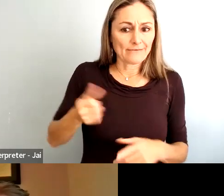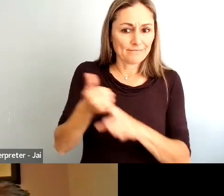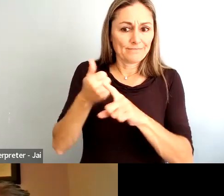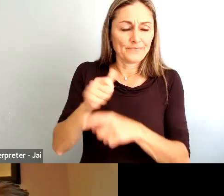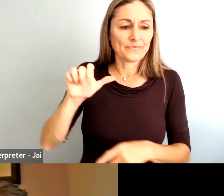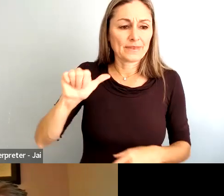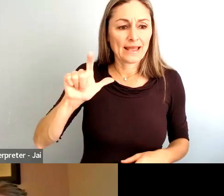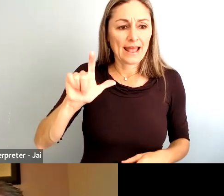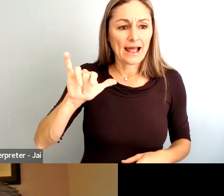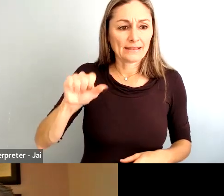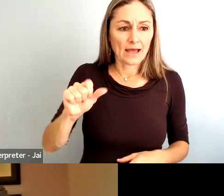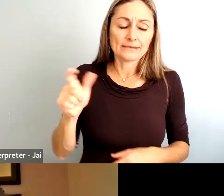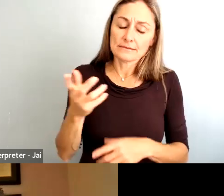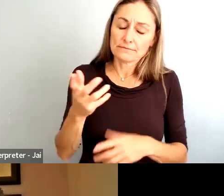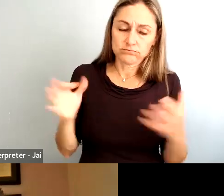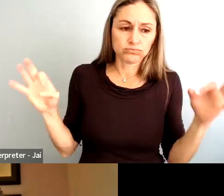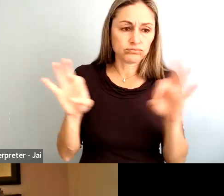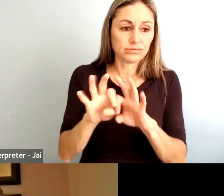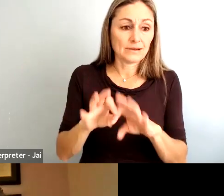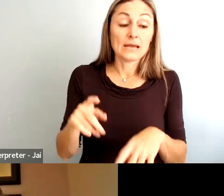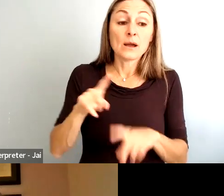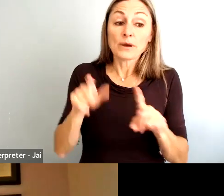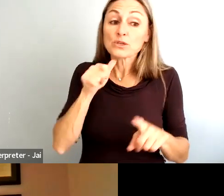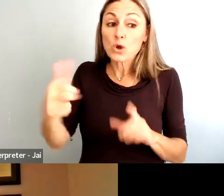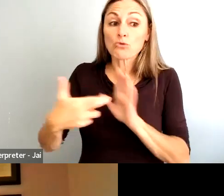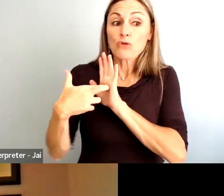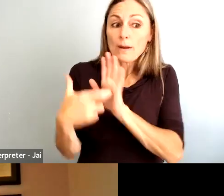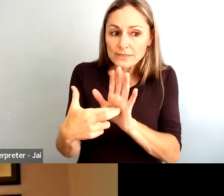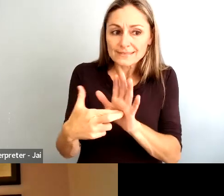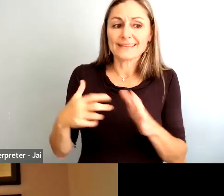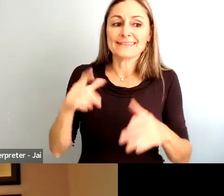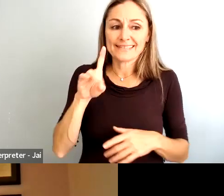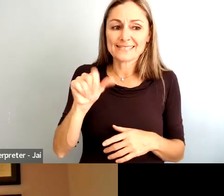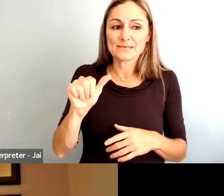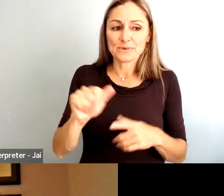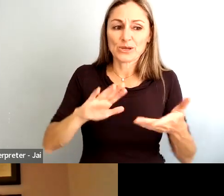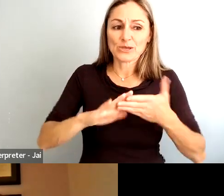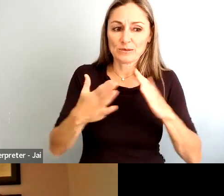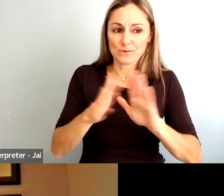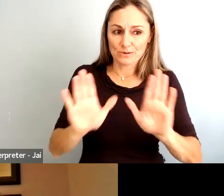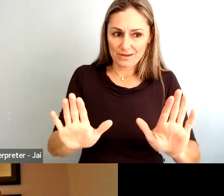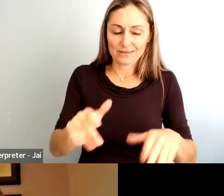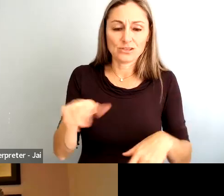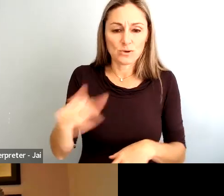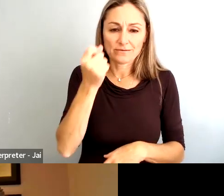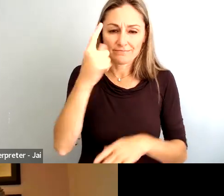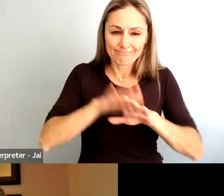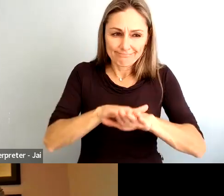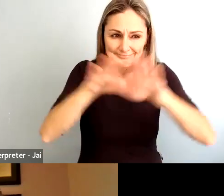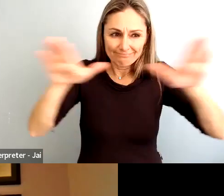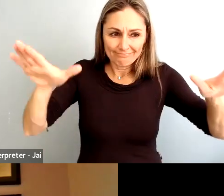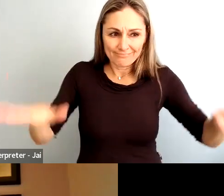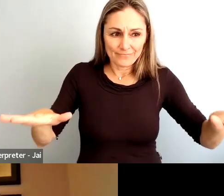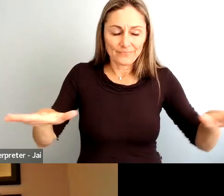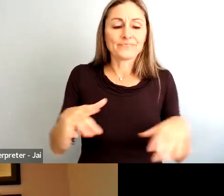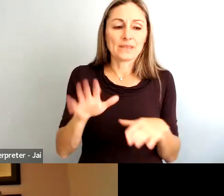that's significant. But you don't represent the disability community, and that's where you definitely have to understand your place